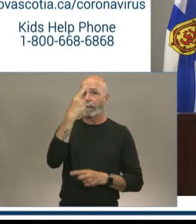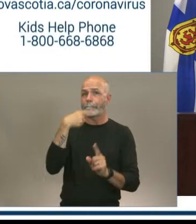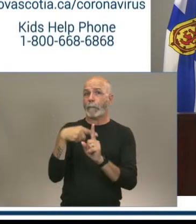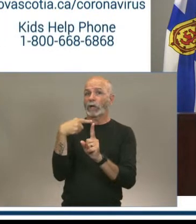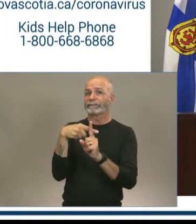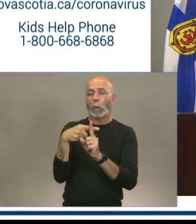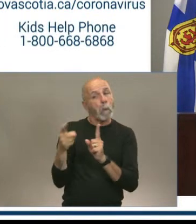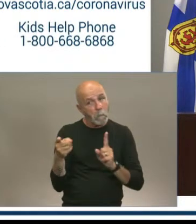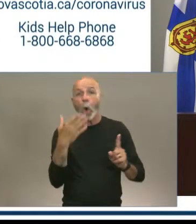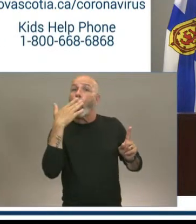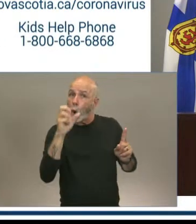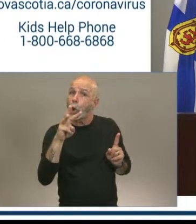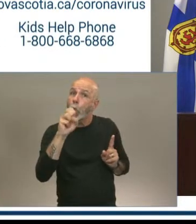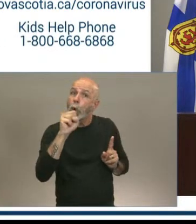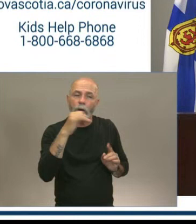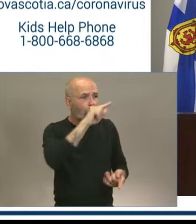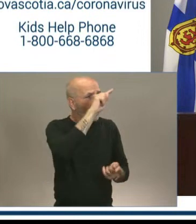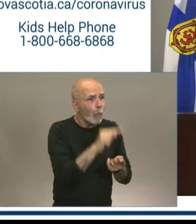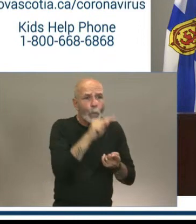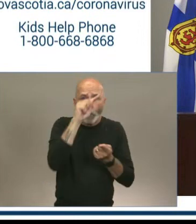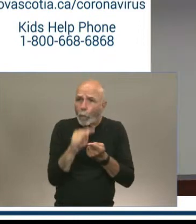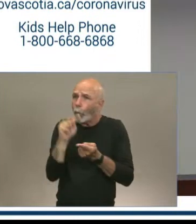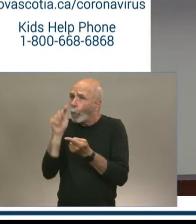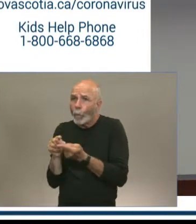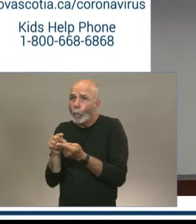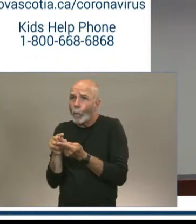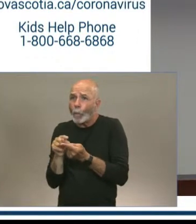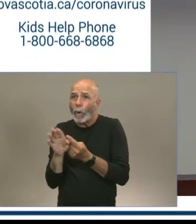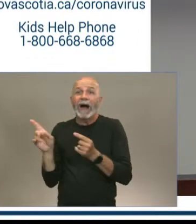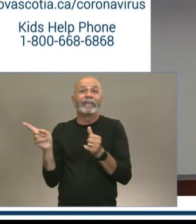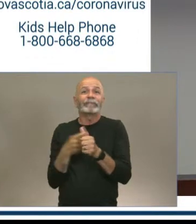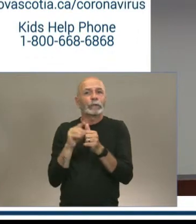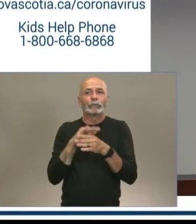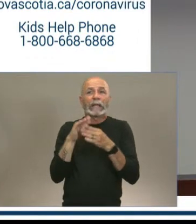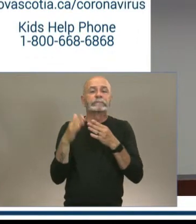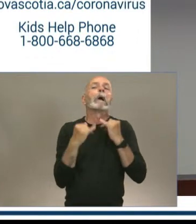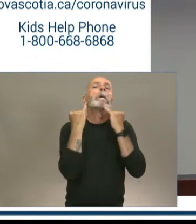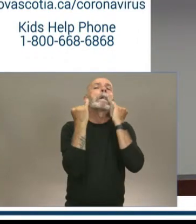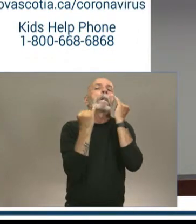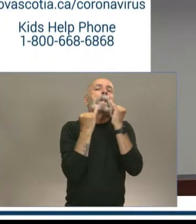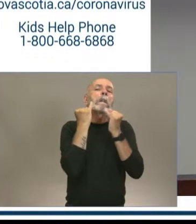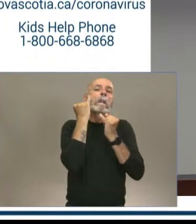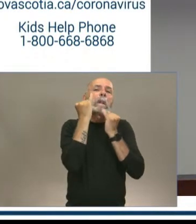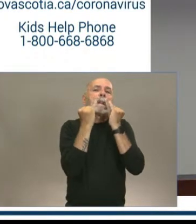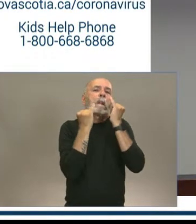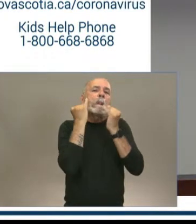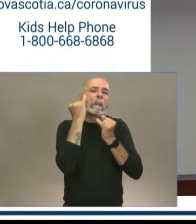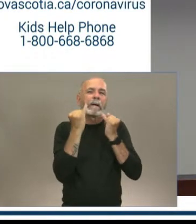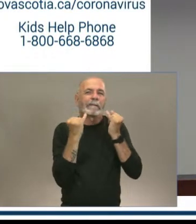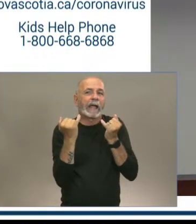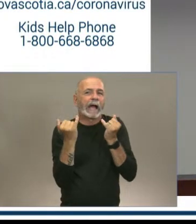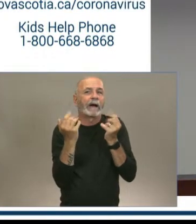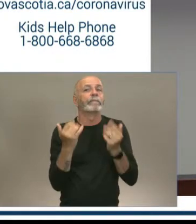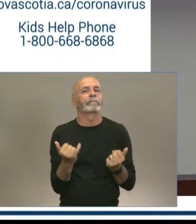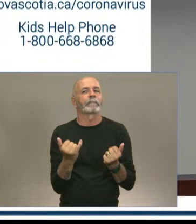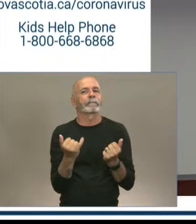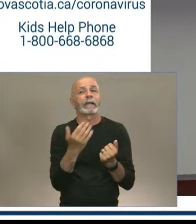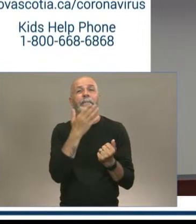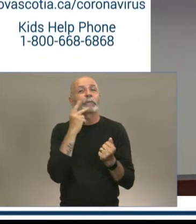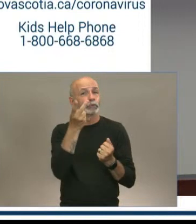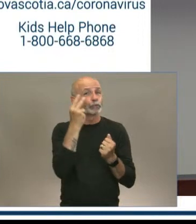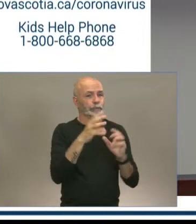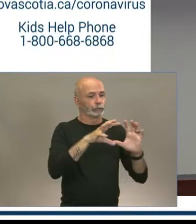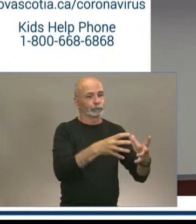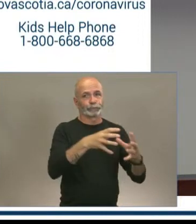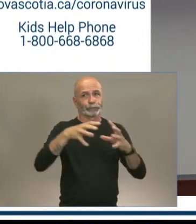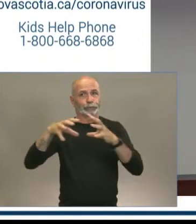single digits for the last few days after some higher numbers at the end of last week. We are dealing with 2 clusters of cases, one in